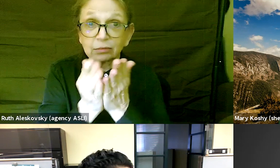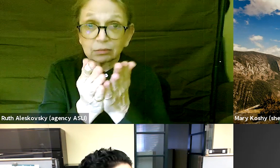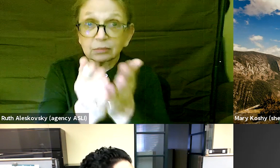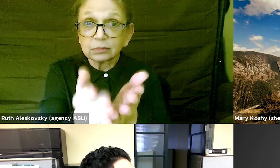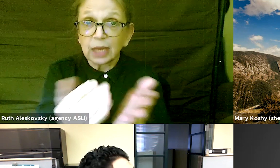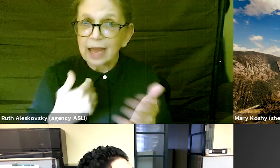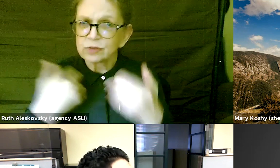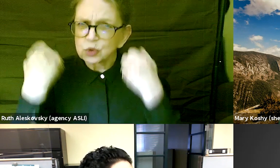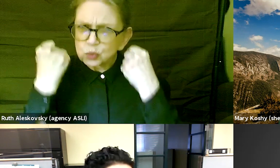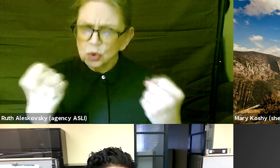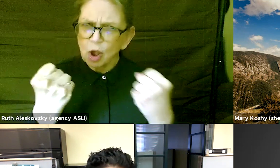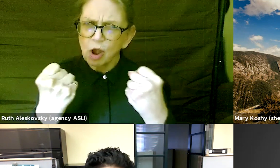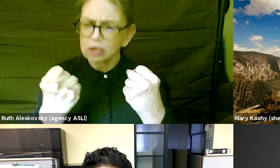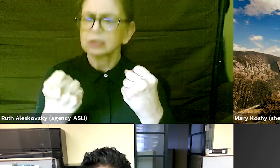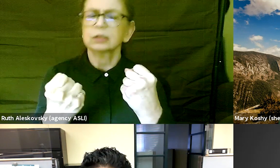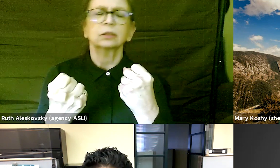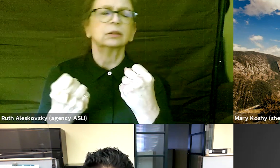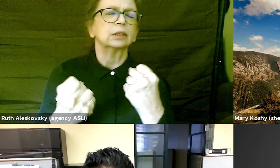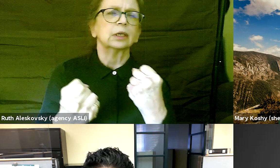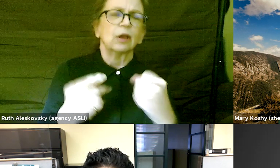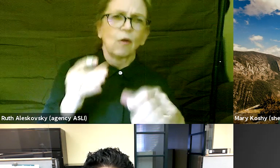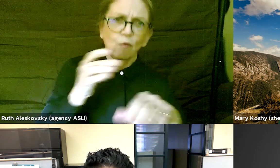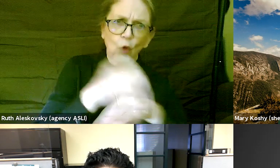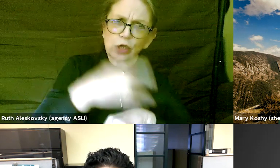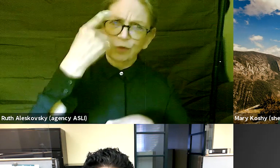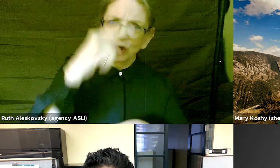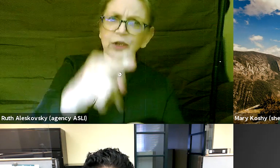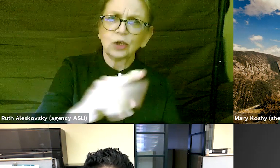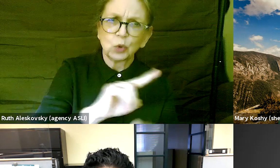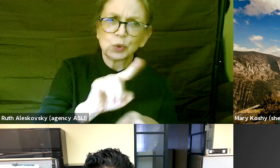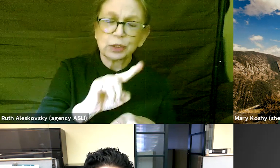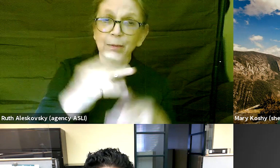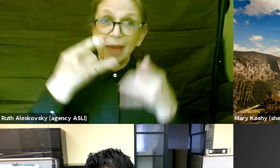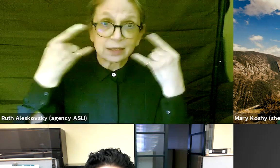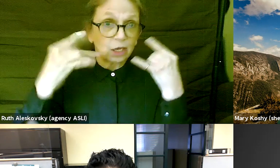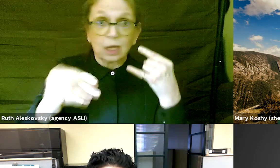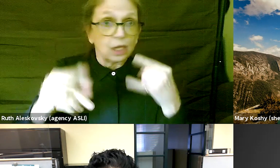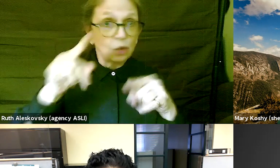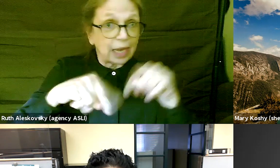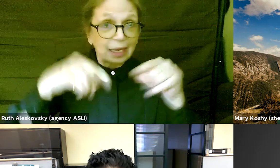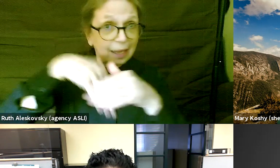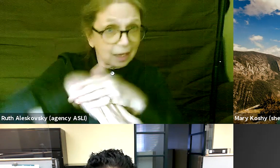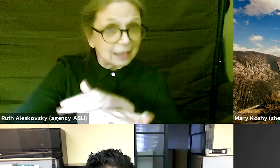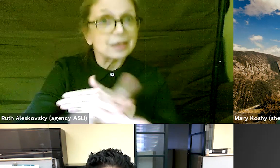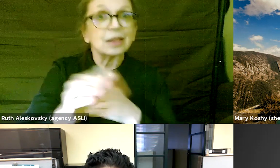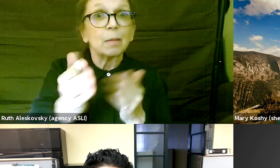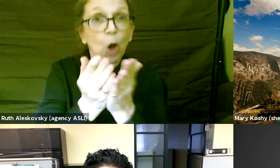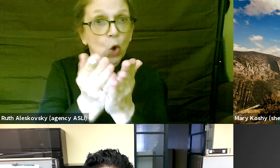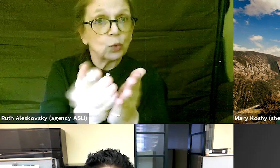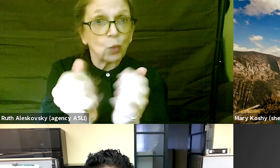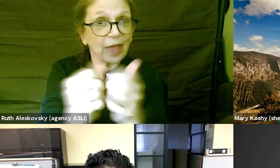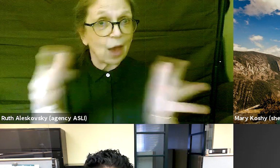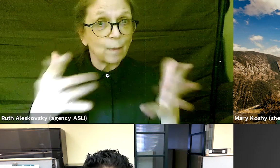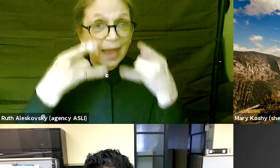enforcement of mask wearing. They won't let you on, on the boat if you don't have a mask. It's just as simple as that. And they make sure they tell